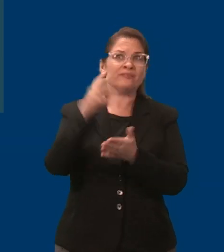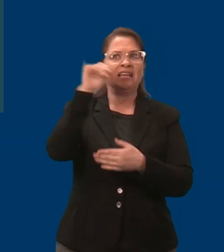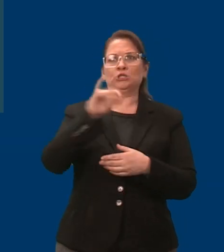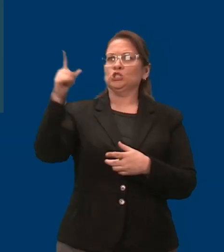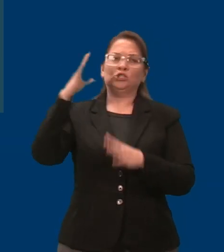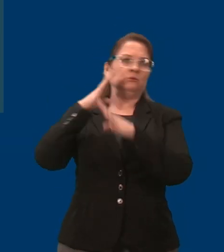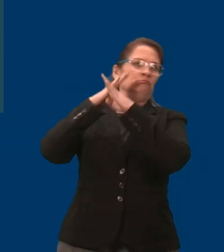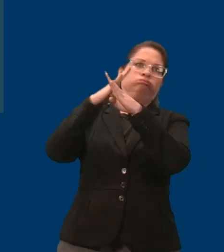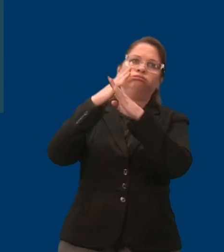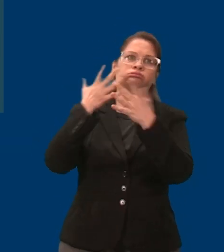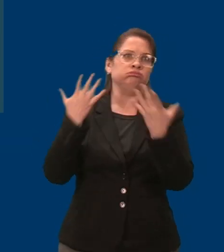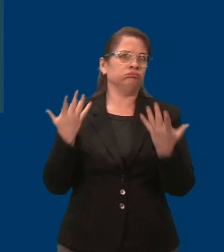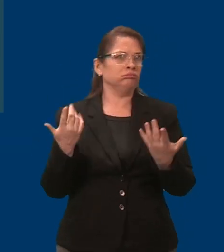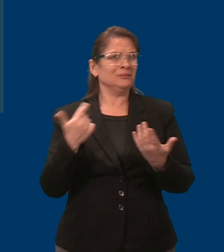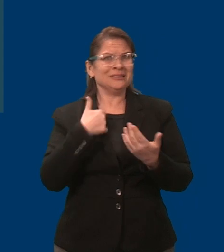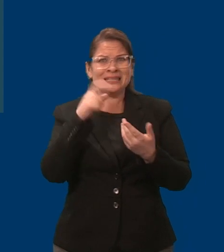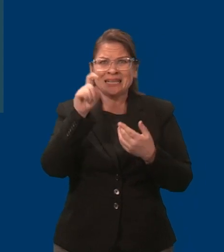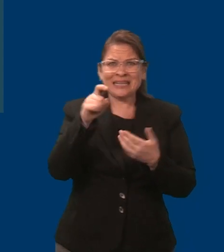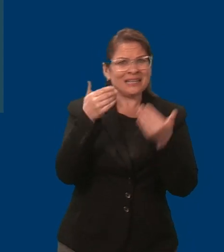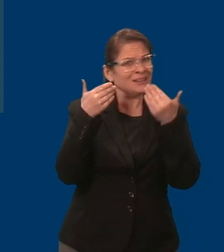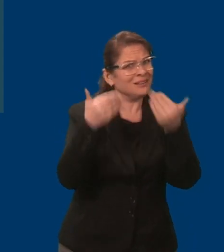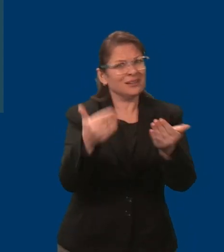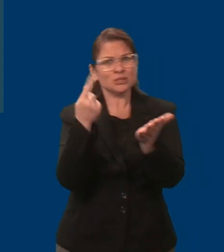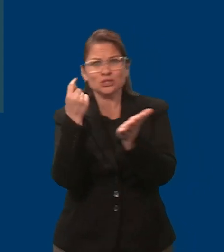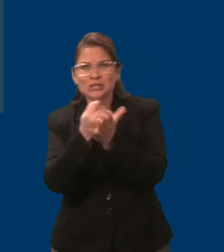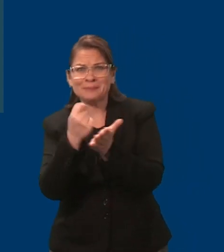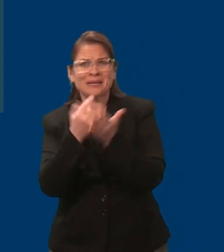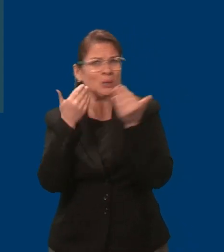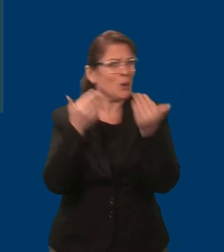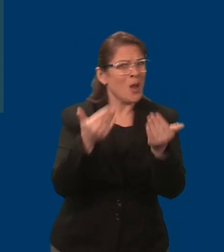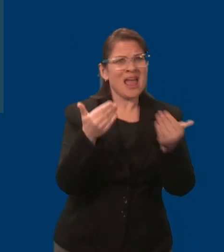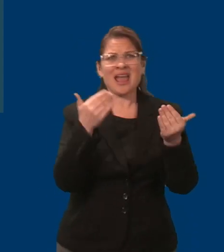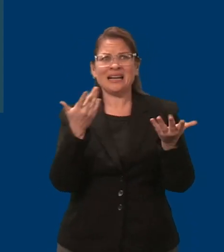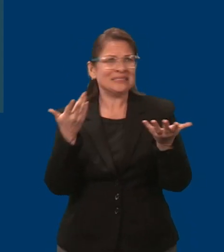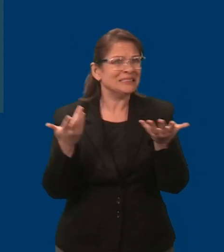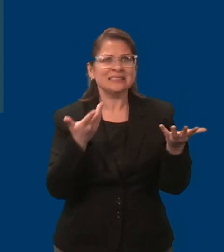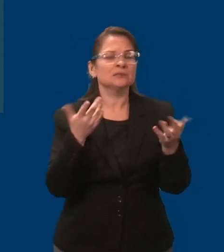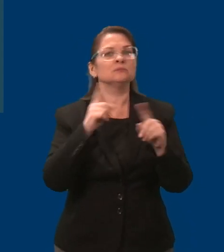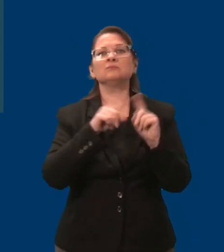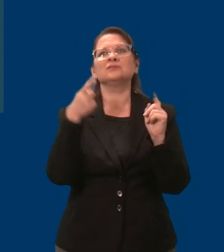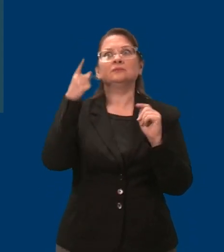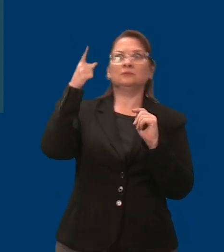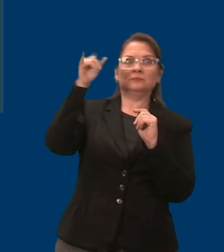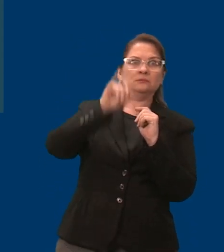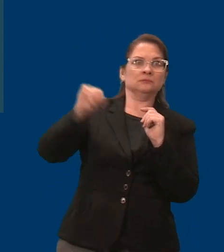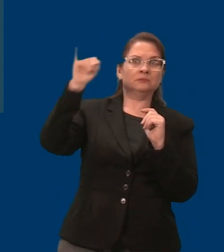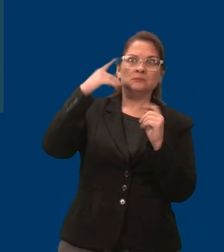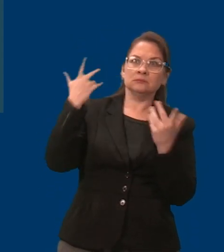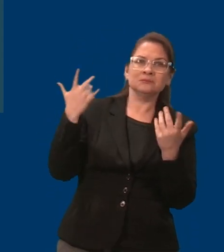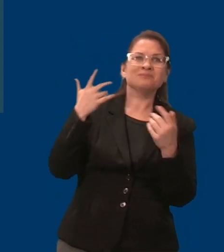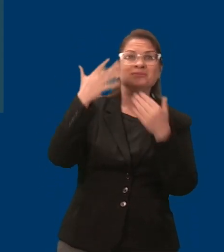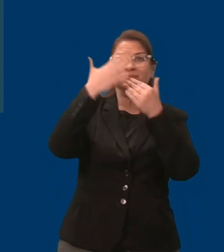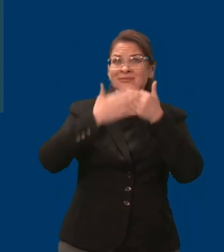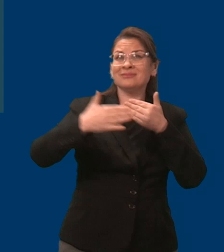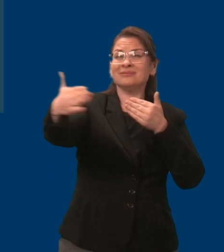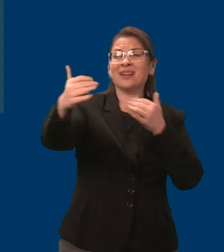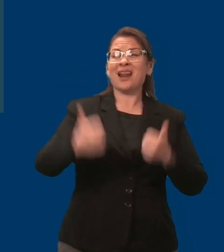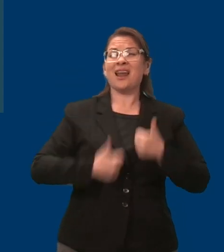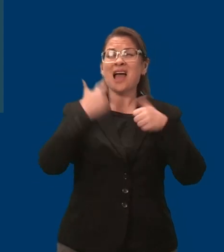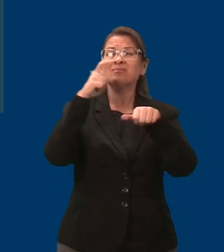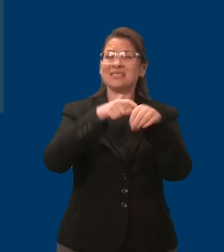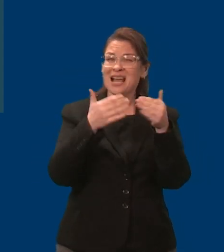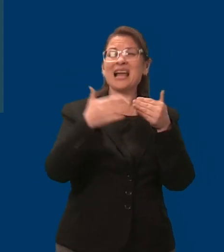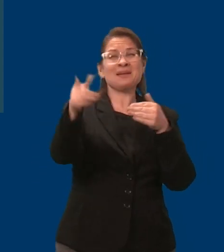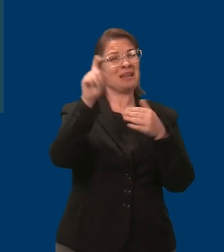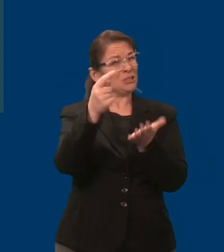treatments under a life-saving measures treatment plan, but to have anything past a month of treatment, they would need prior authorization. We reached out to our insurance